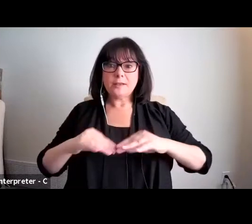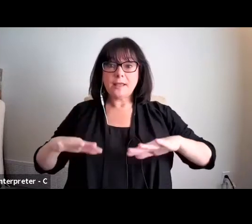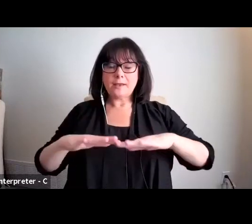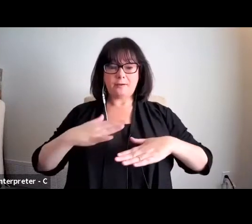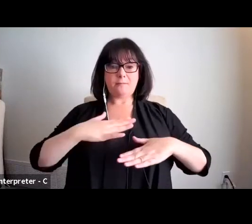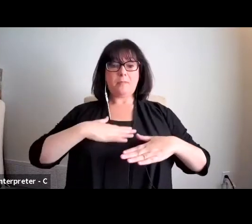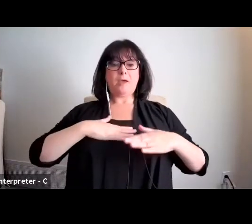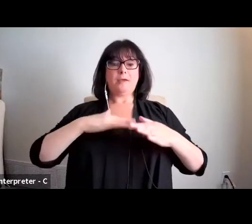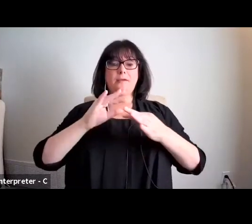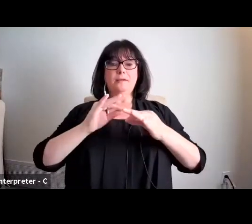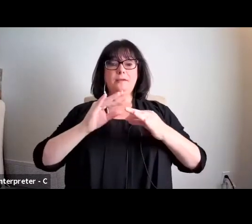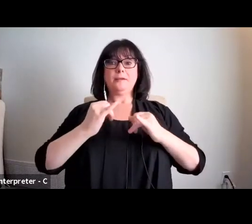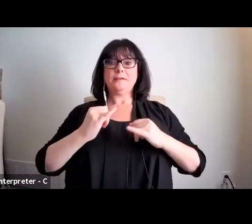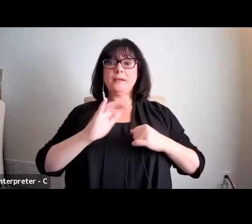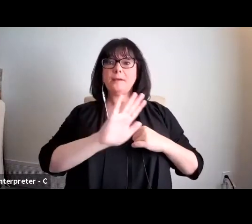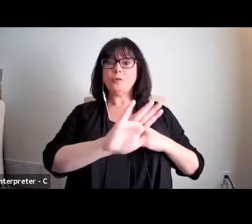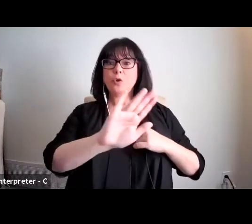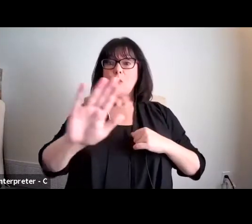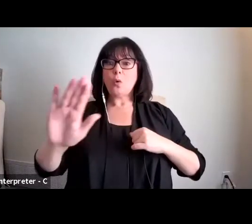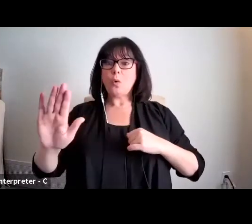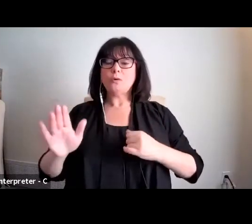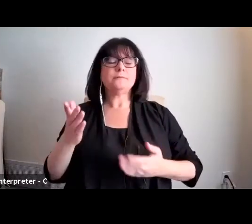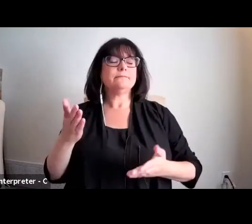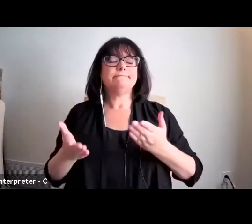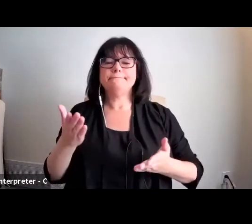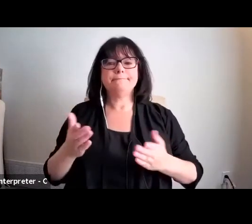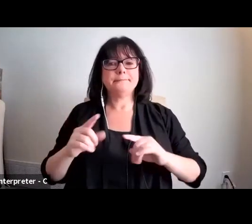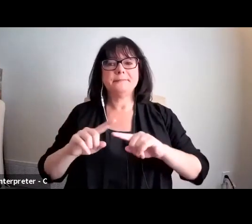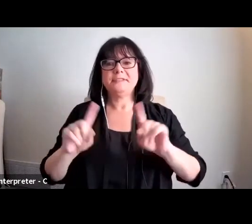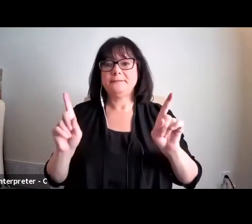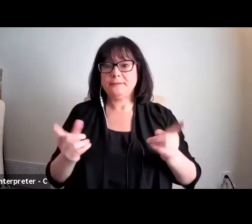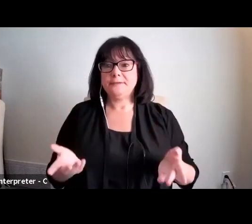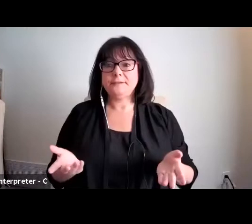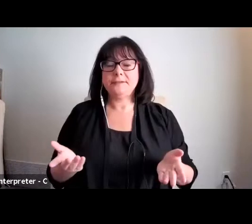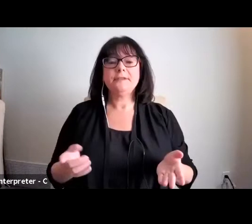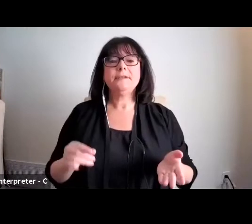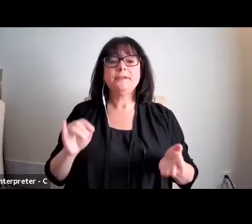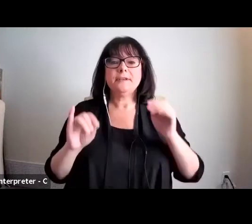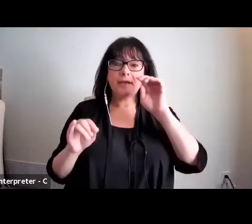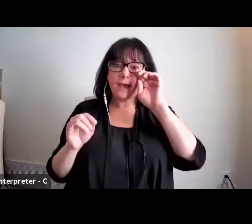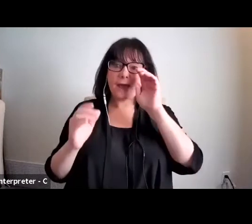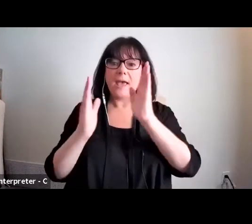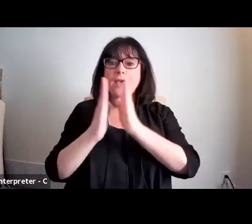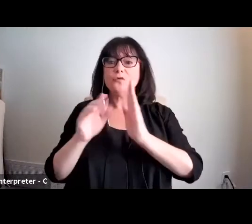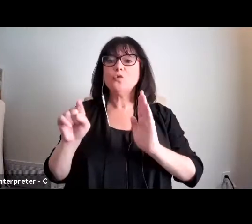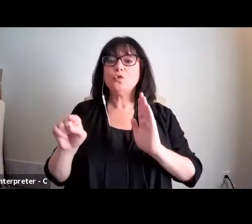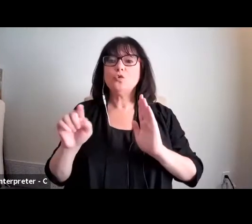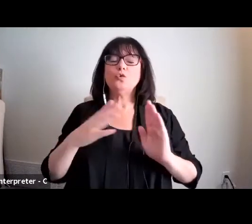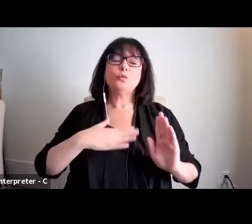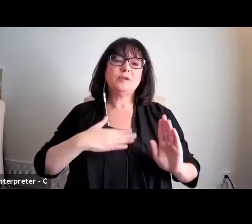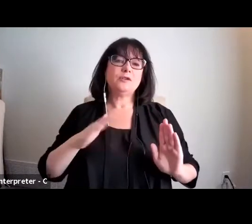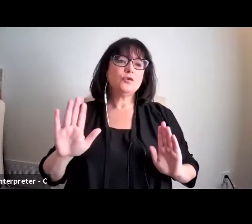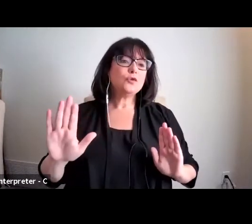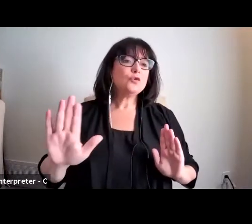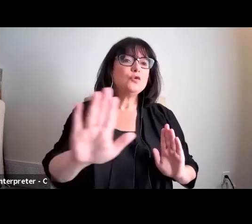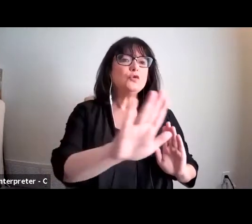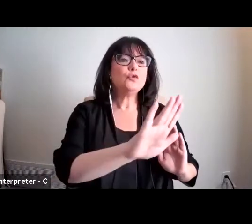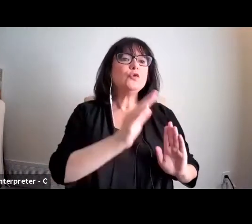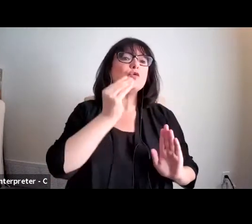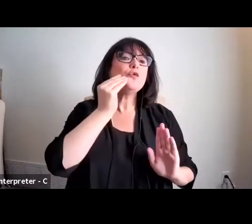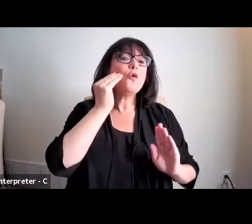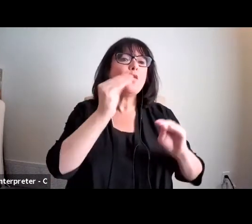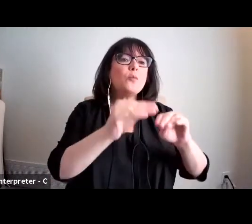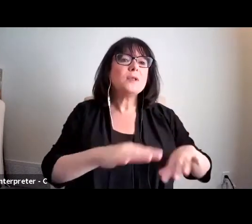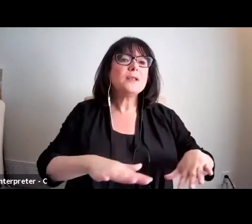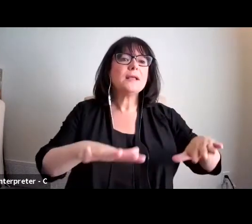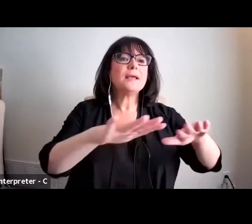on. And I ask that if that is the case, that you take the responsibility to acknowledge the traditional territory that you are on